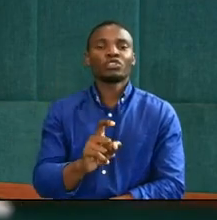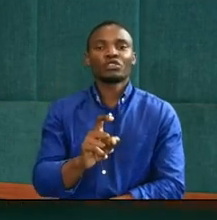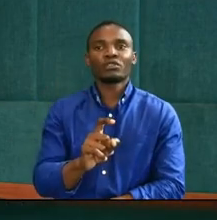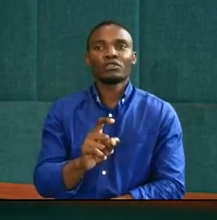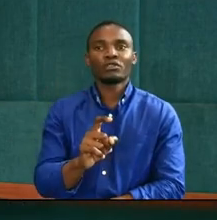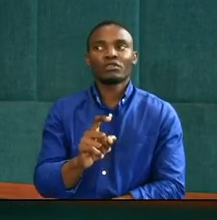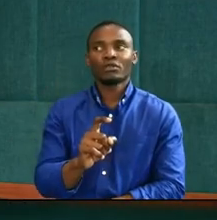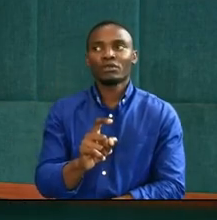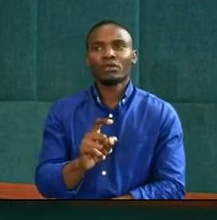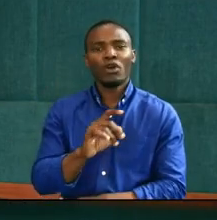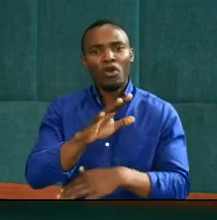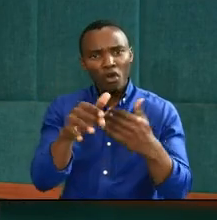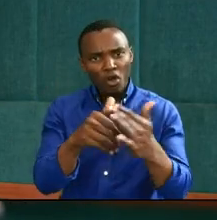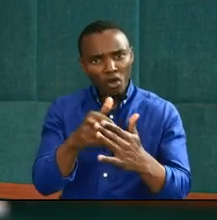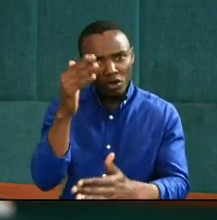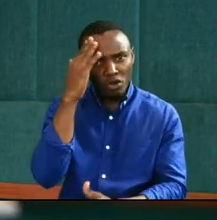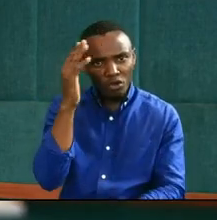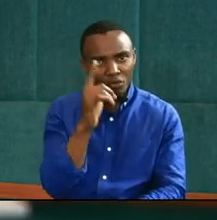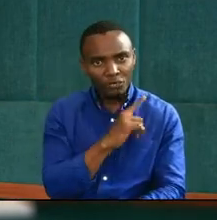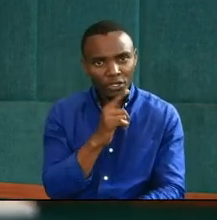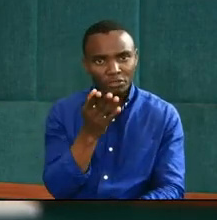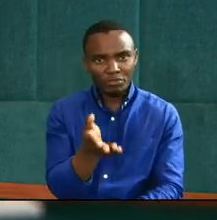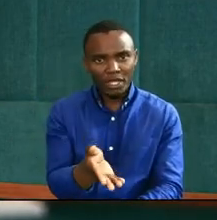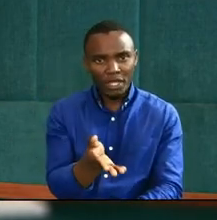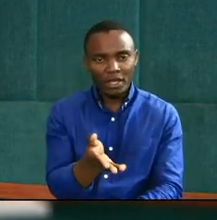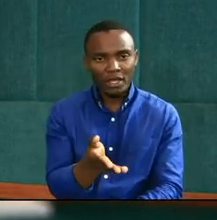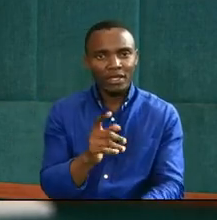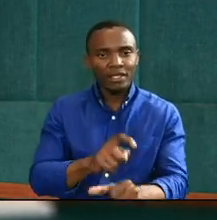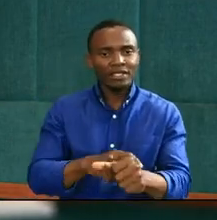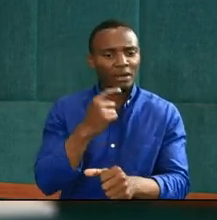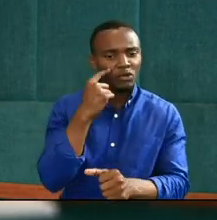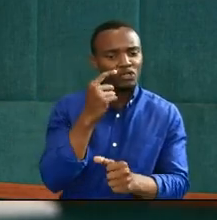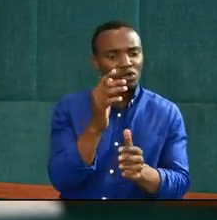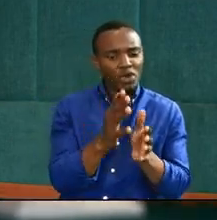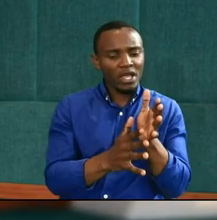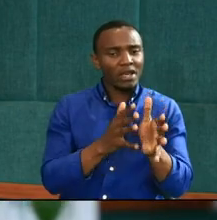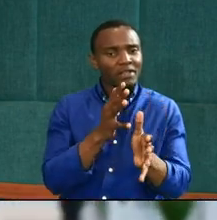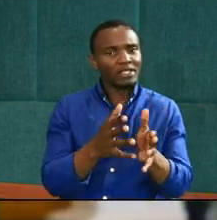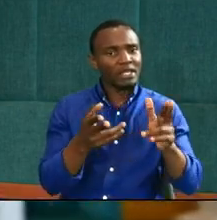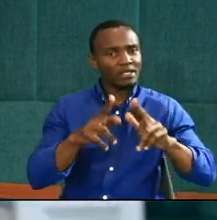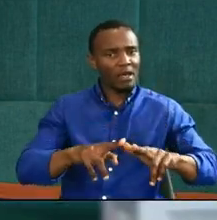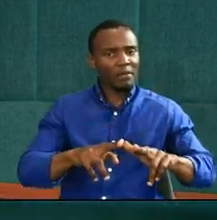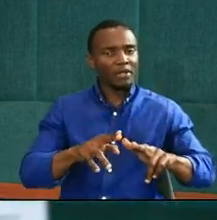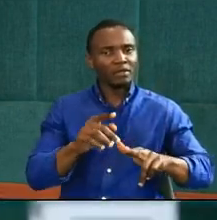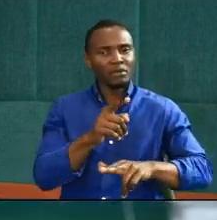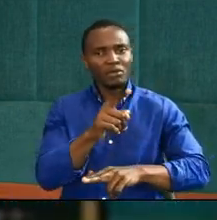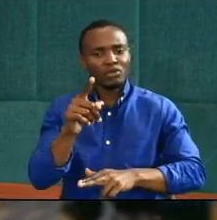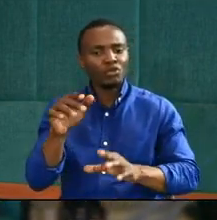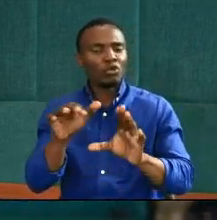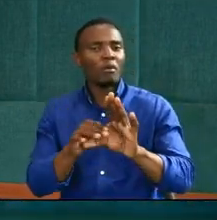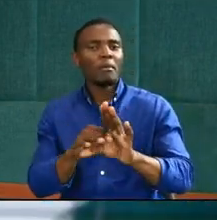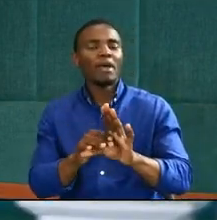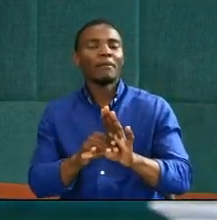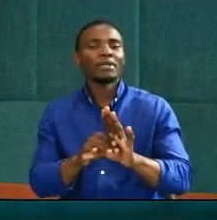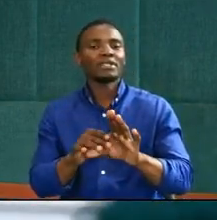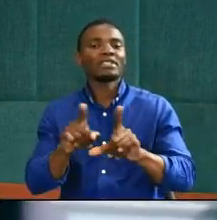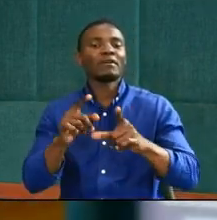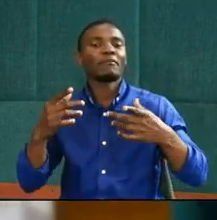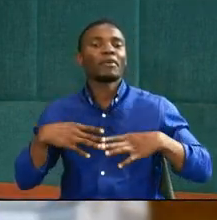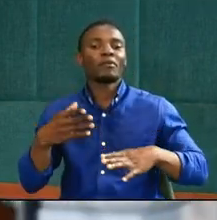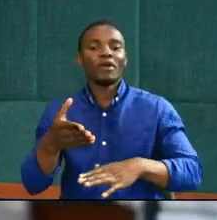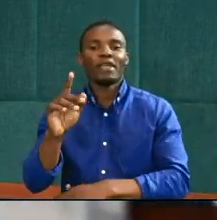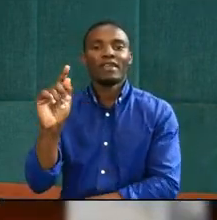Nairobi, is it common knowledge in Nairobi when you see the signs being fulfilled? Do the people in